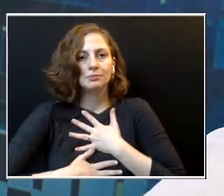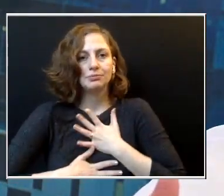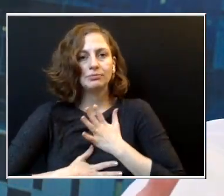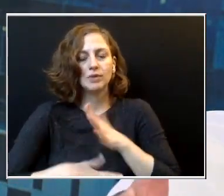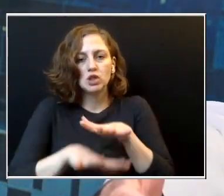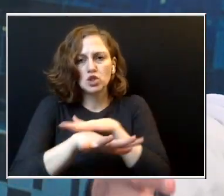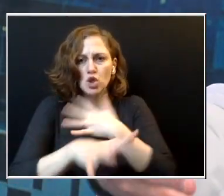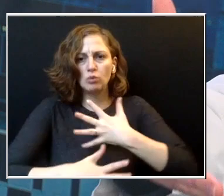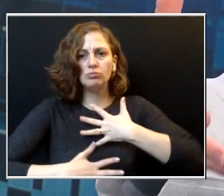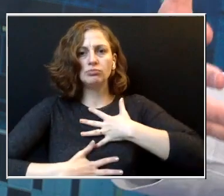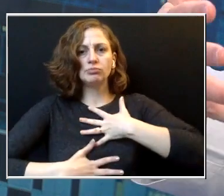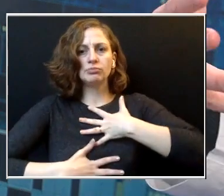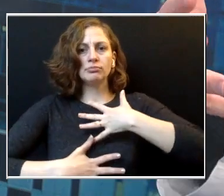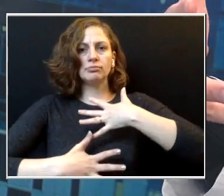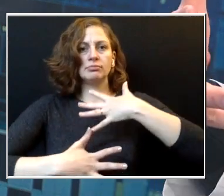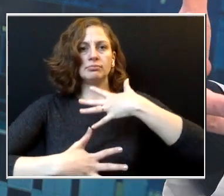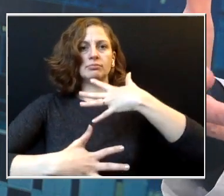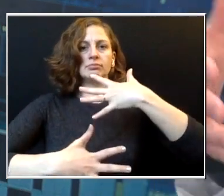in.